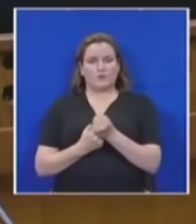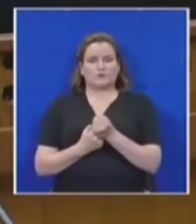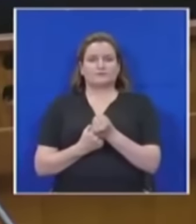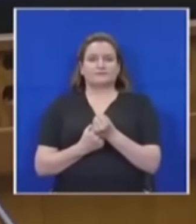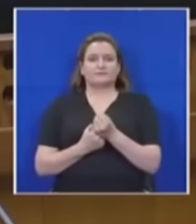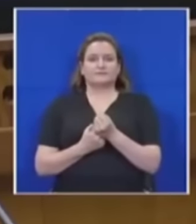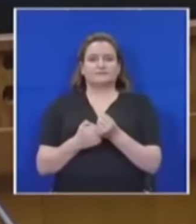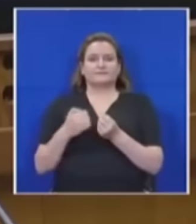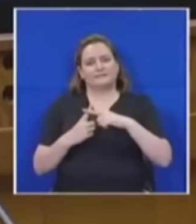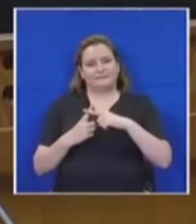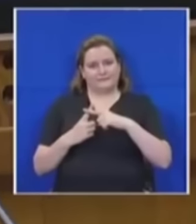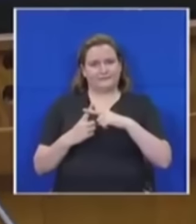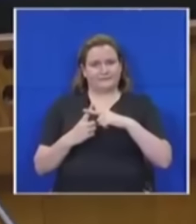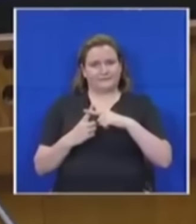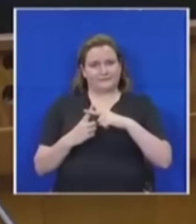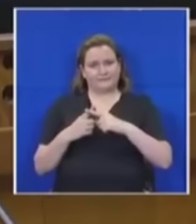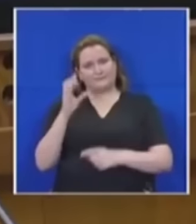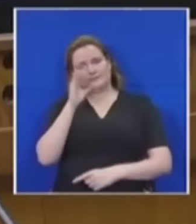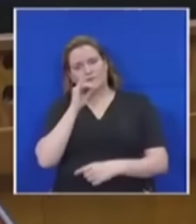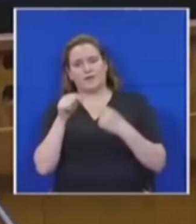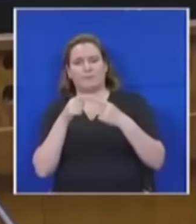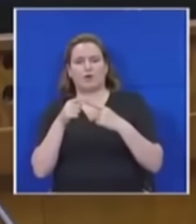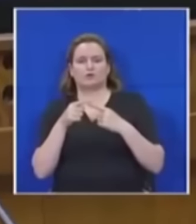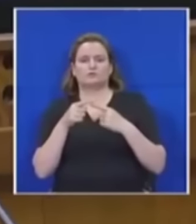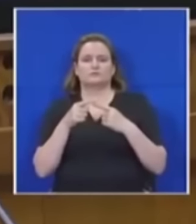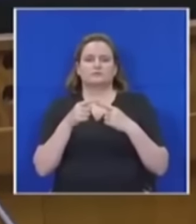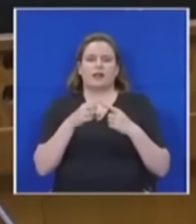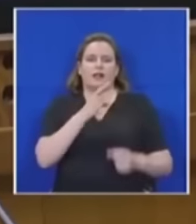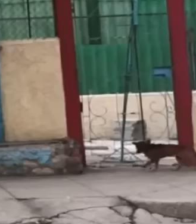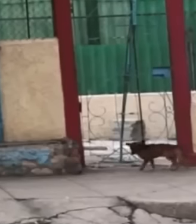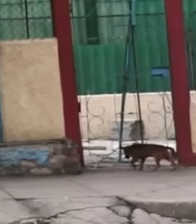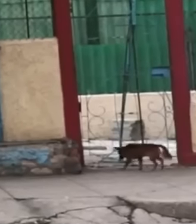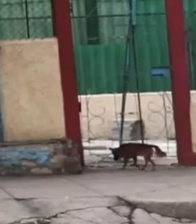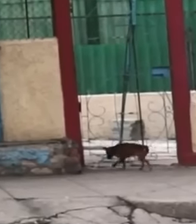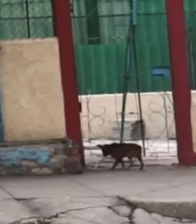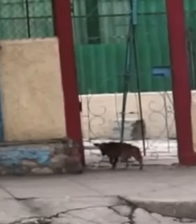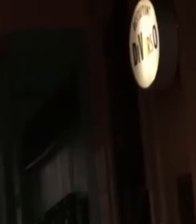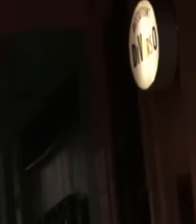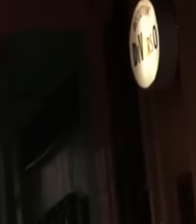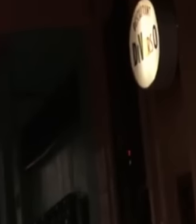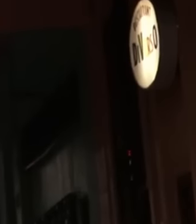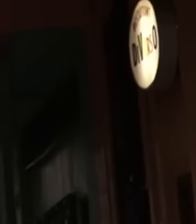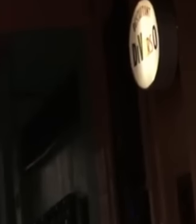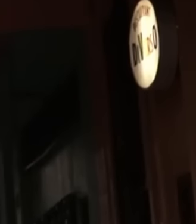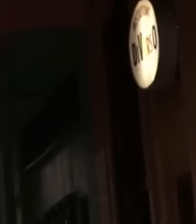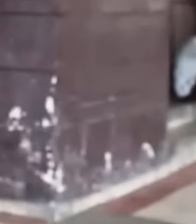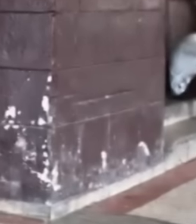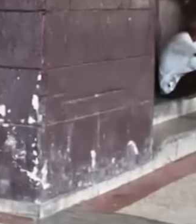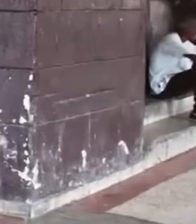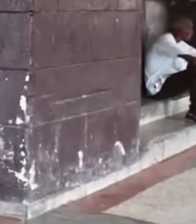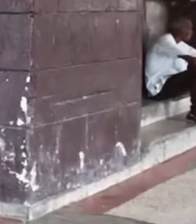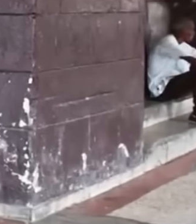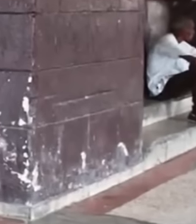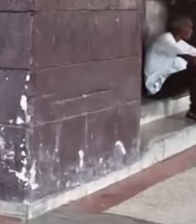more positively about El Comandante Fidel Castro. When I showed up, I was pretty excited to see what street food was on